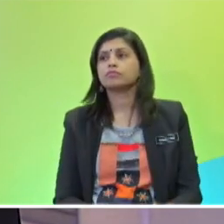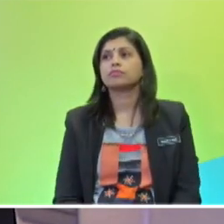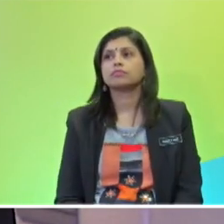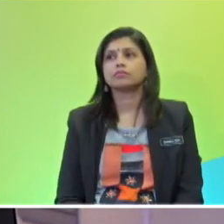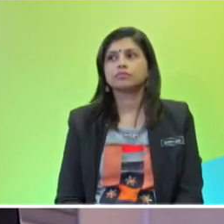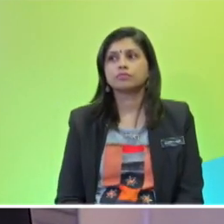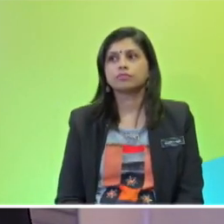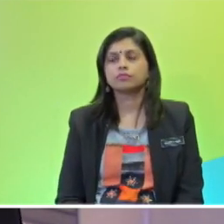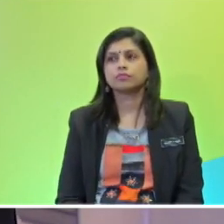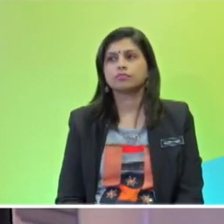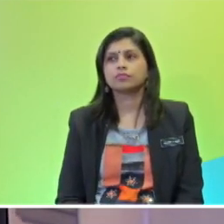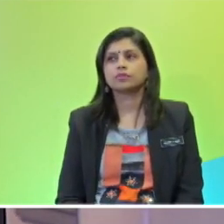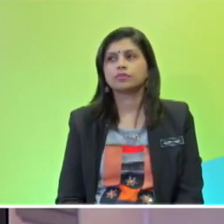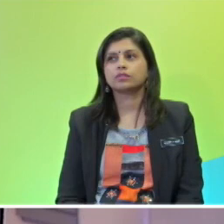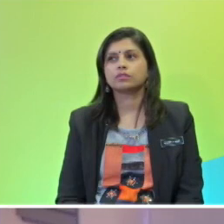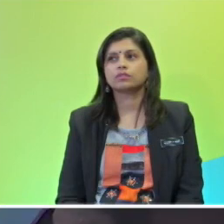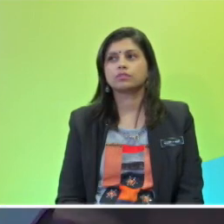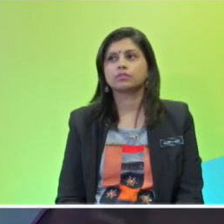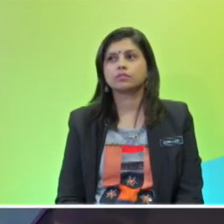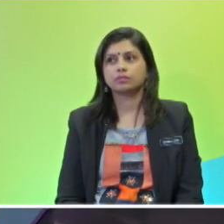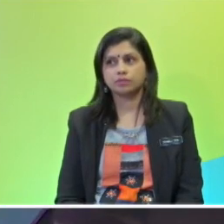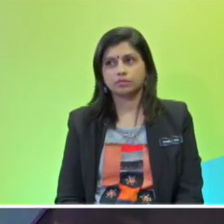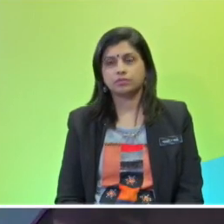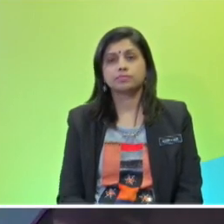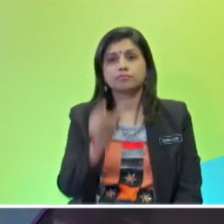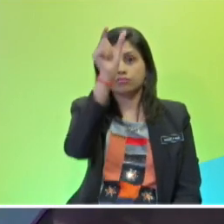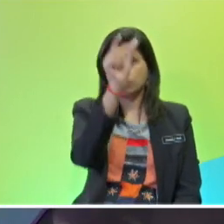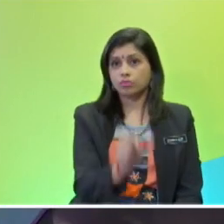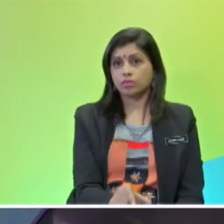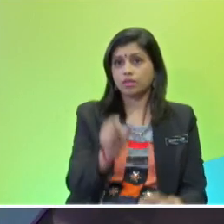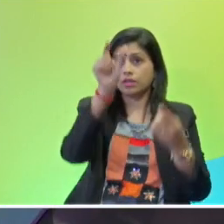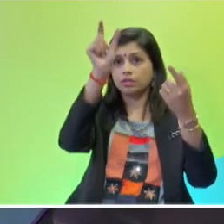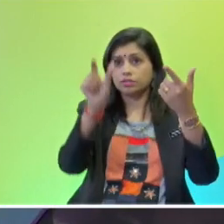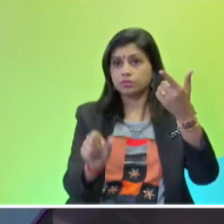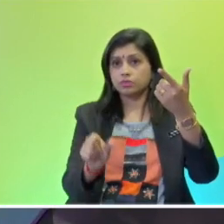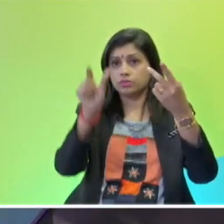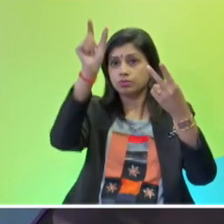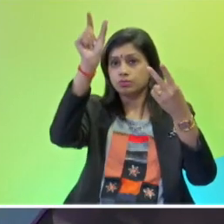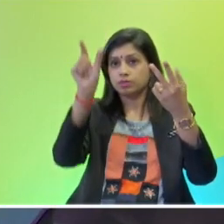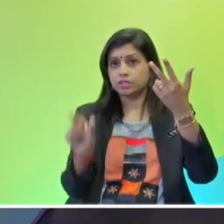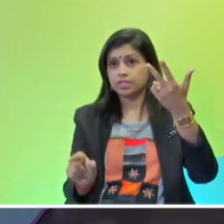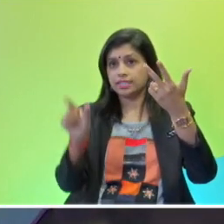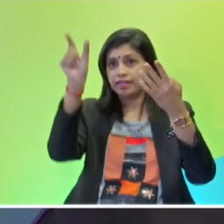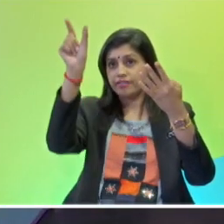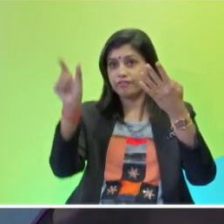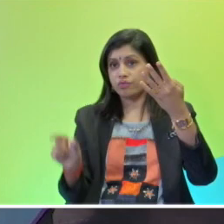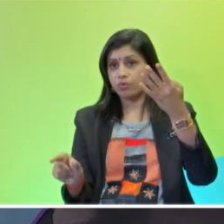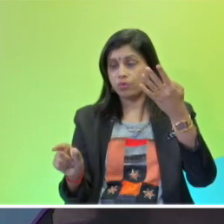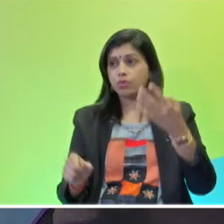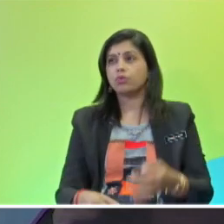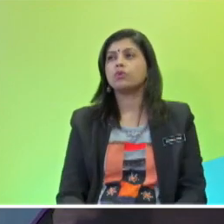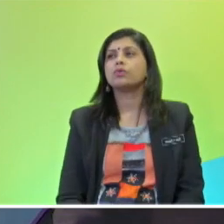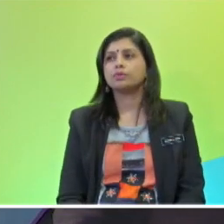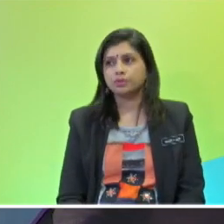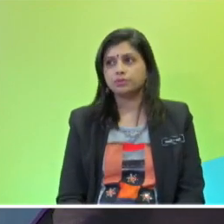4 whole parts? That So we means have you must 1, count 1, 2, 3, 4. So That's this 1. is 1. Okay. Yes. So continue.